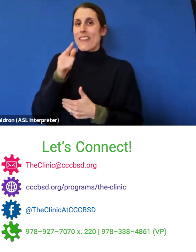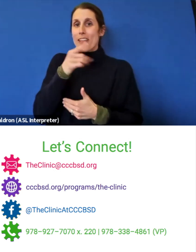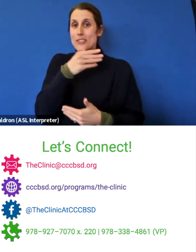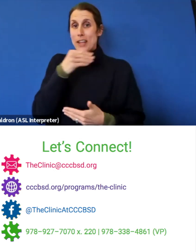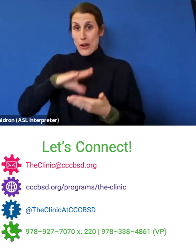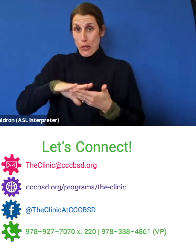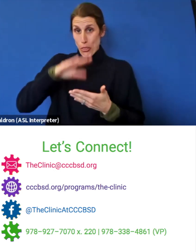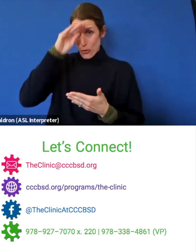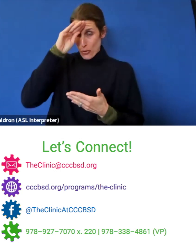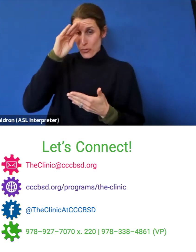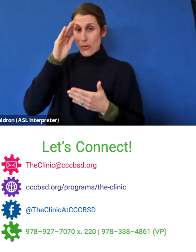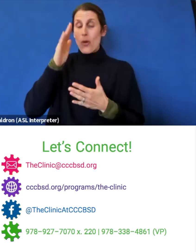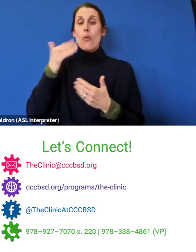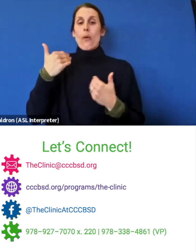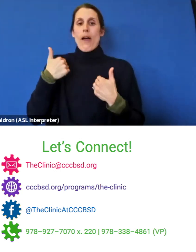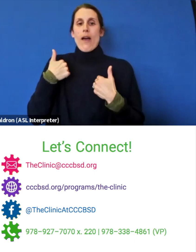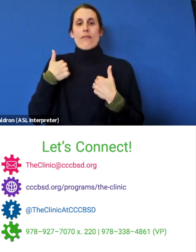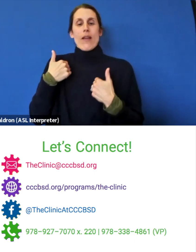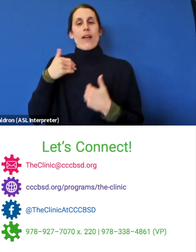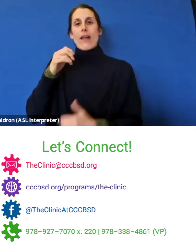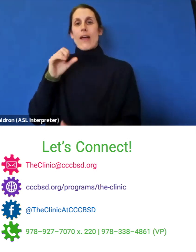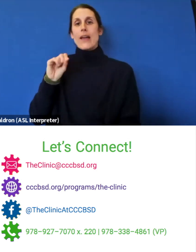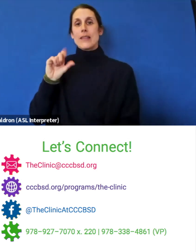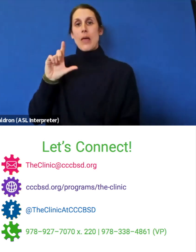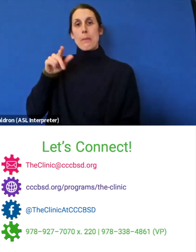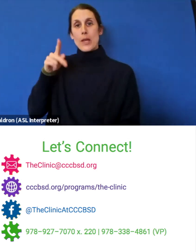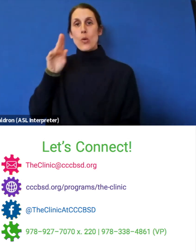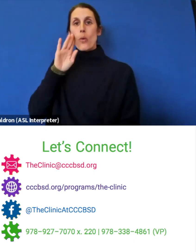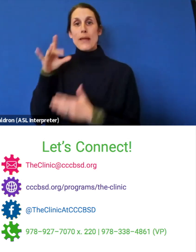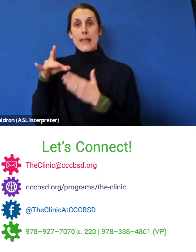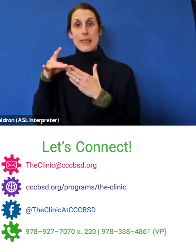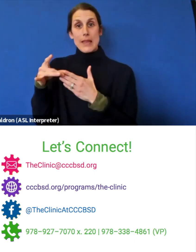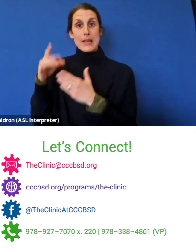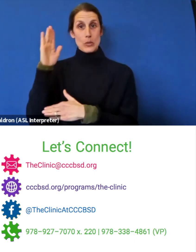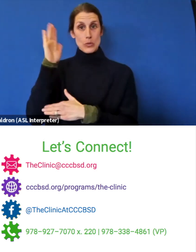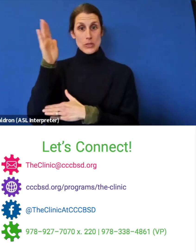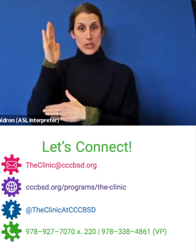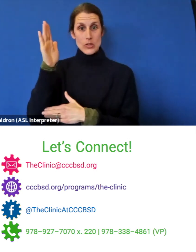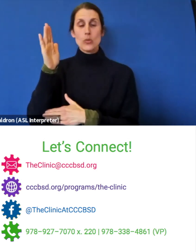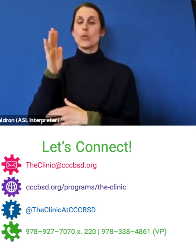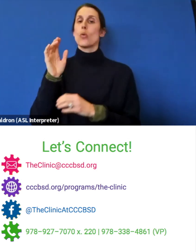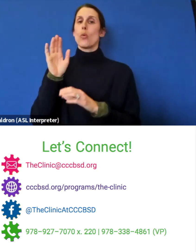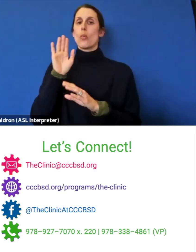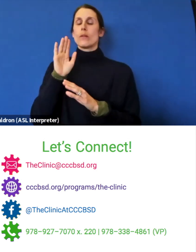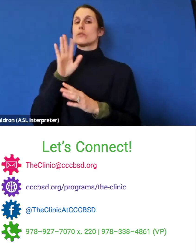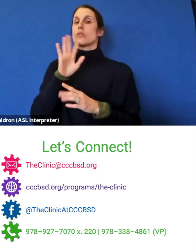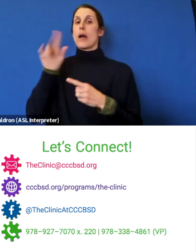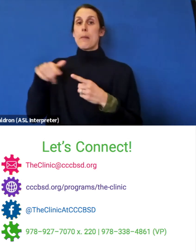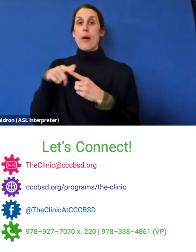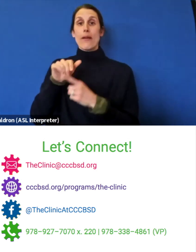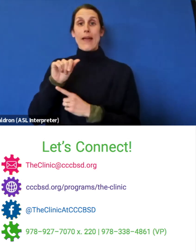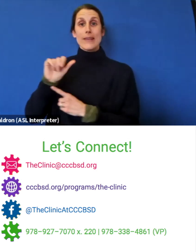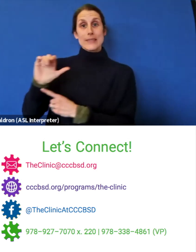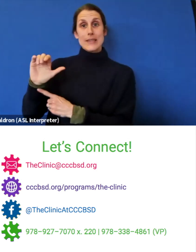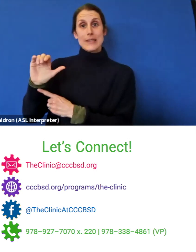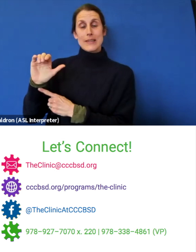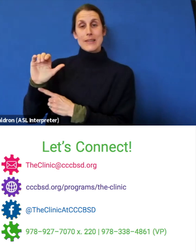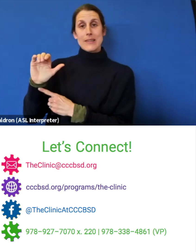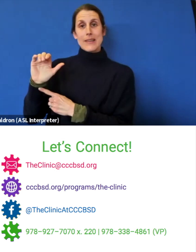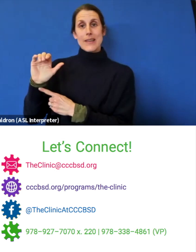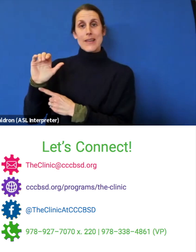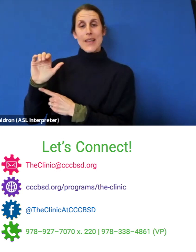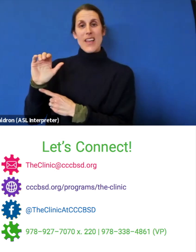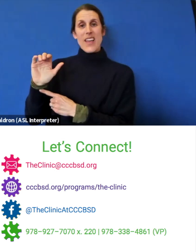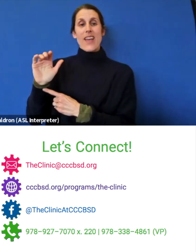about AAC and how we can reduce prompt dependency in individuals who use